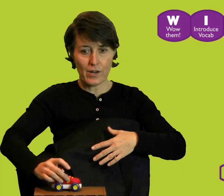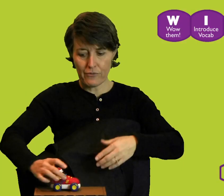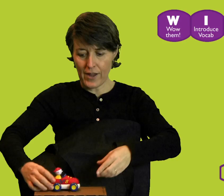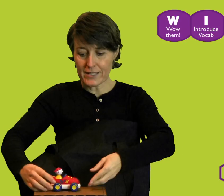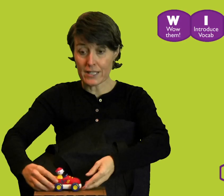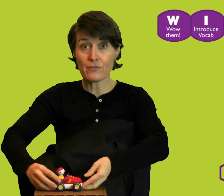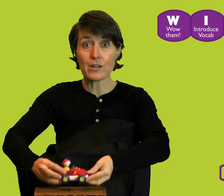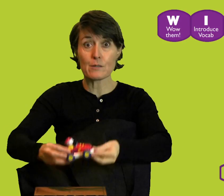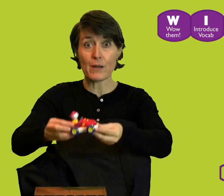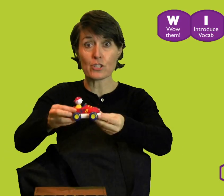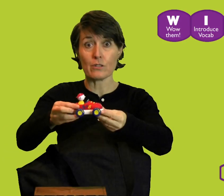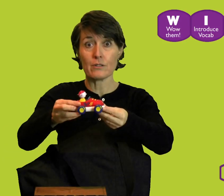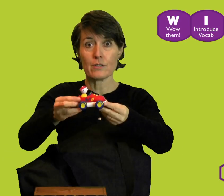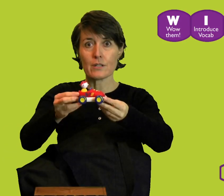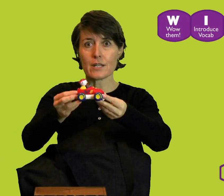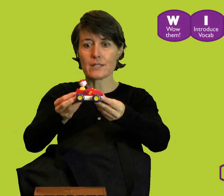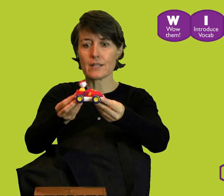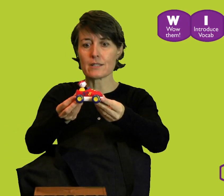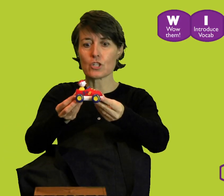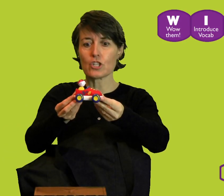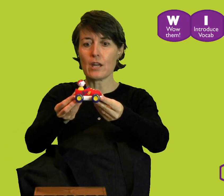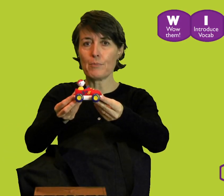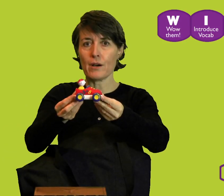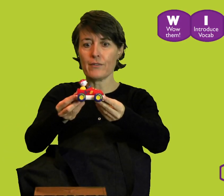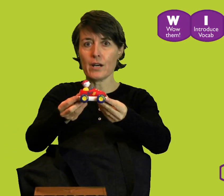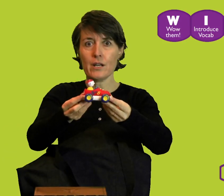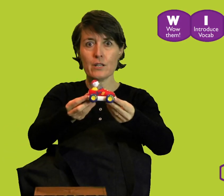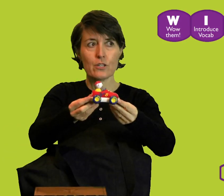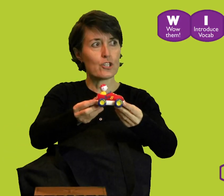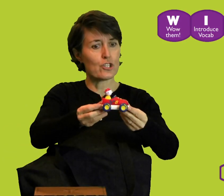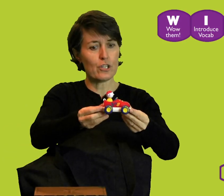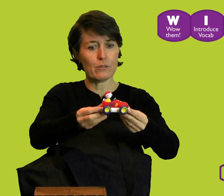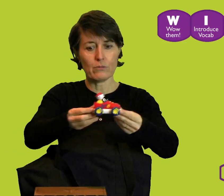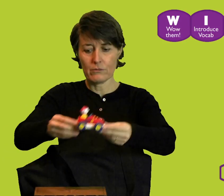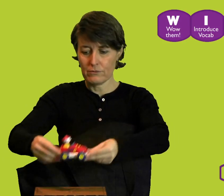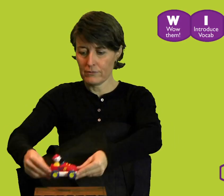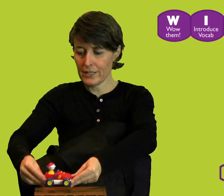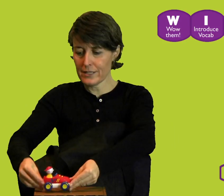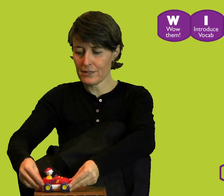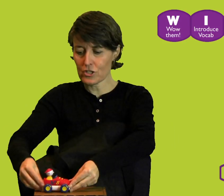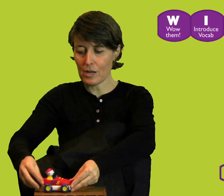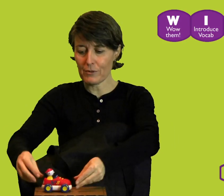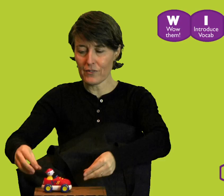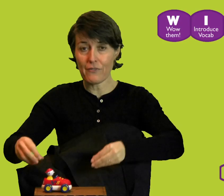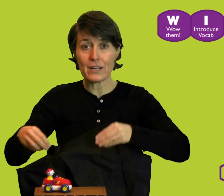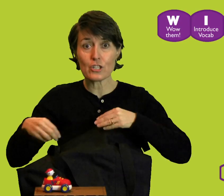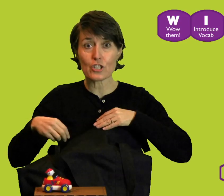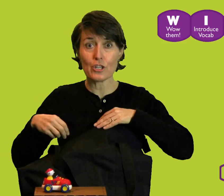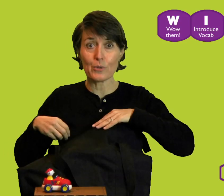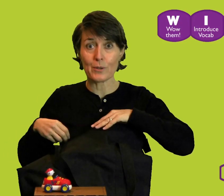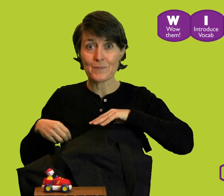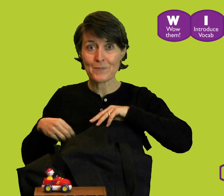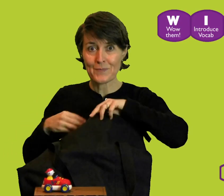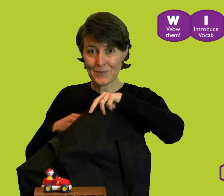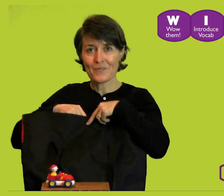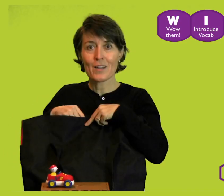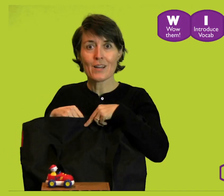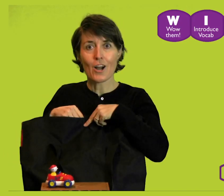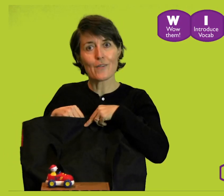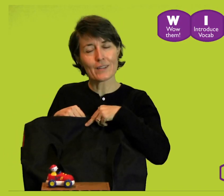This one's very fast and it's very special because it is the shape of a shoe. It's in the shape of a funny shoe.